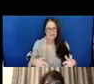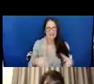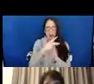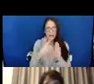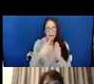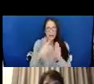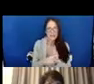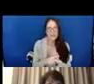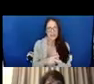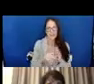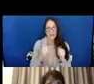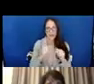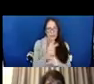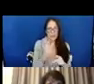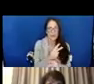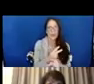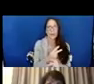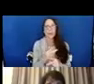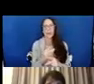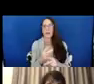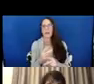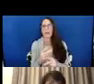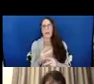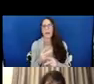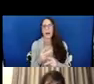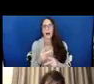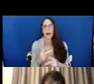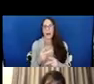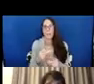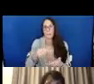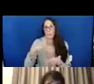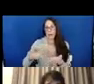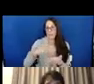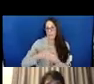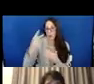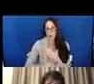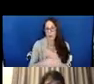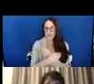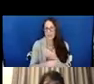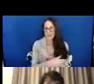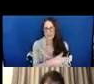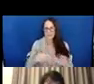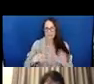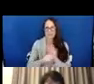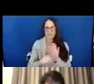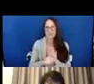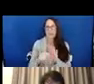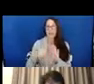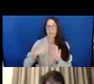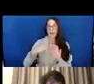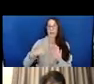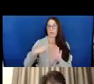programs, and social stigma. These benefits, these benefit amounts leave over 40% of people